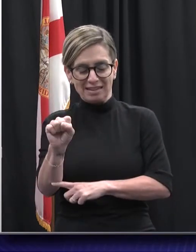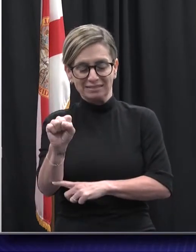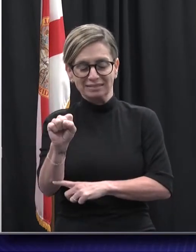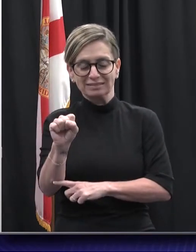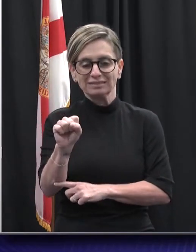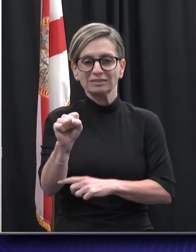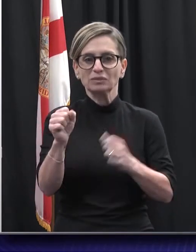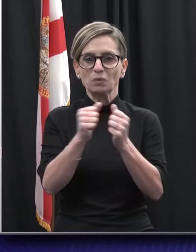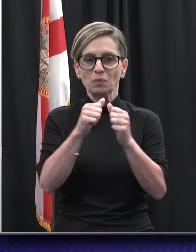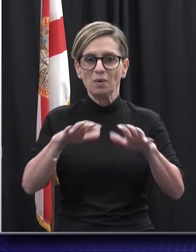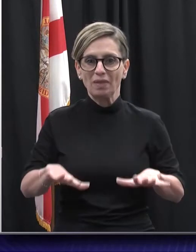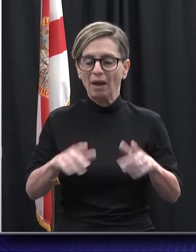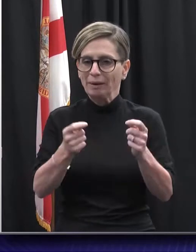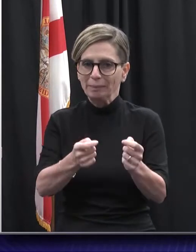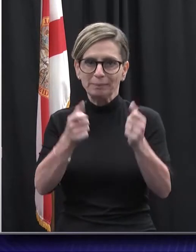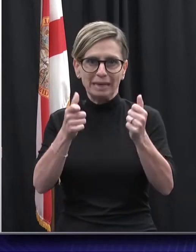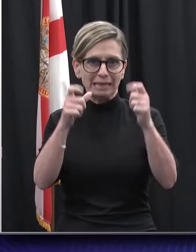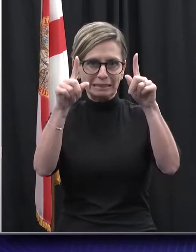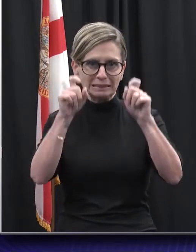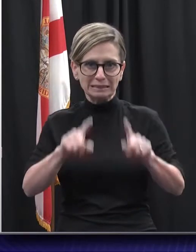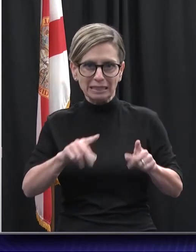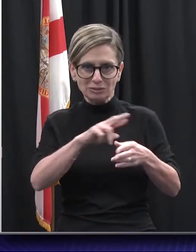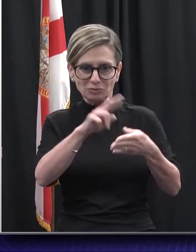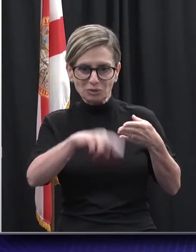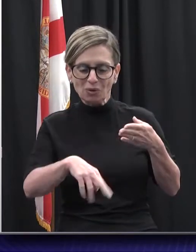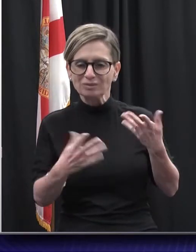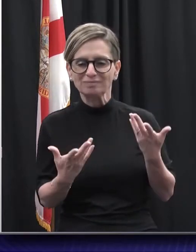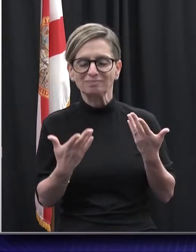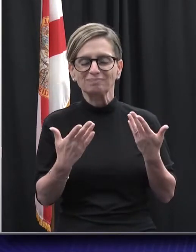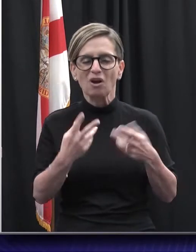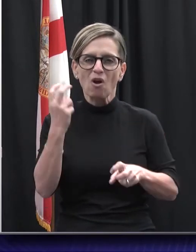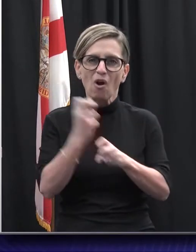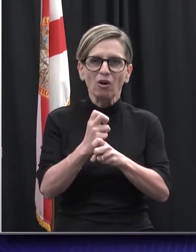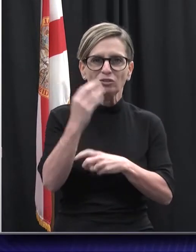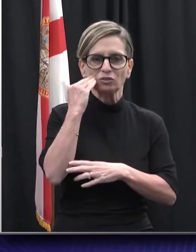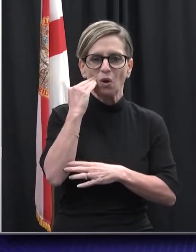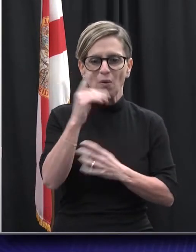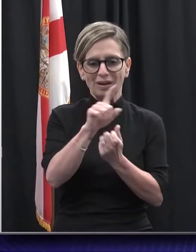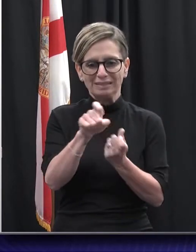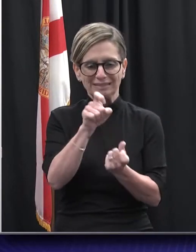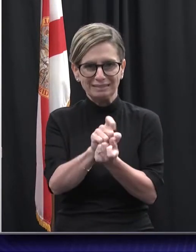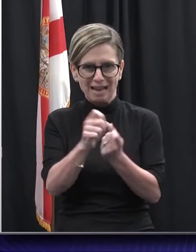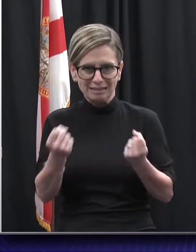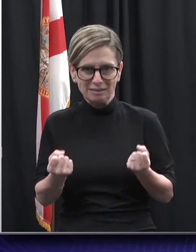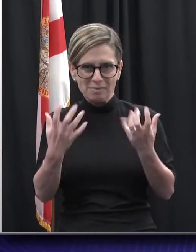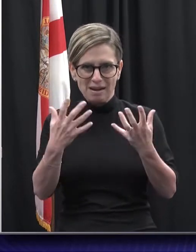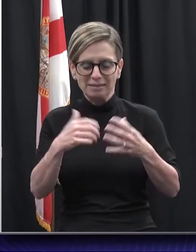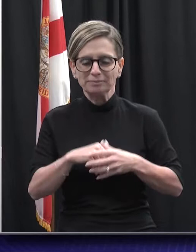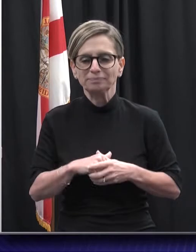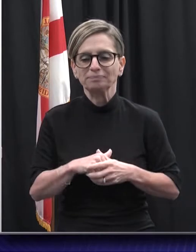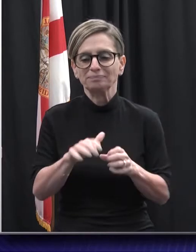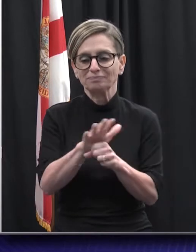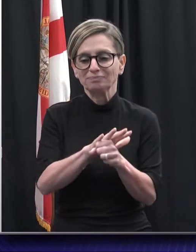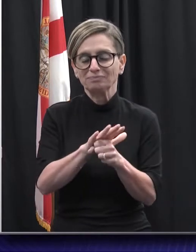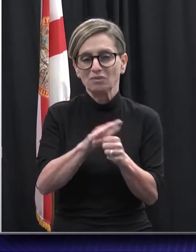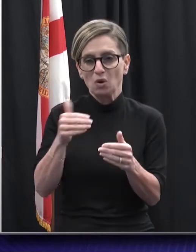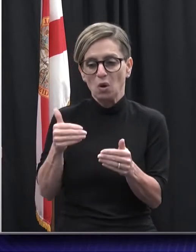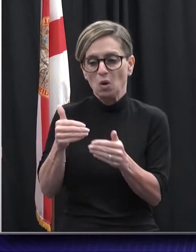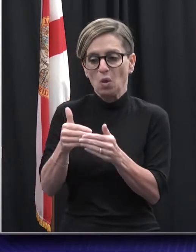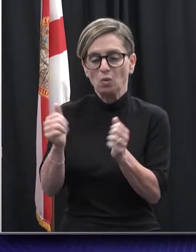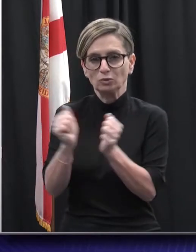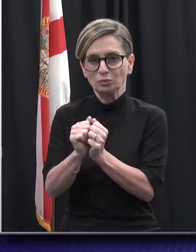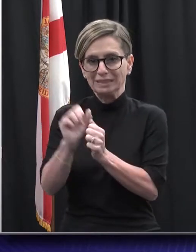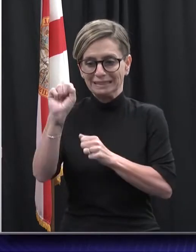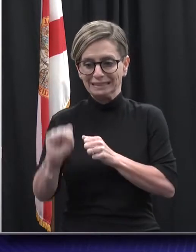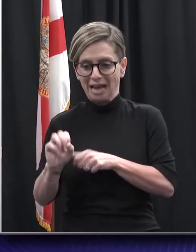know exactly the health position of our community. Our geographic proximity to South Florida and our relationship